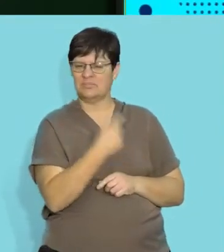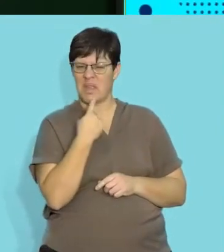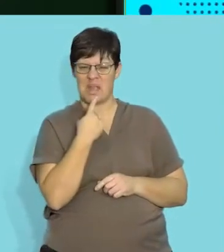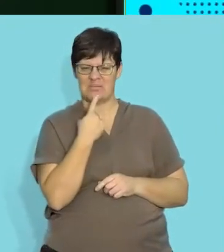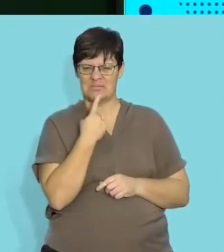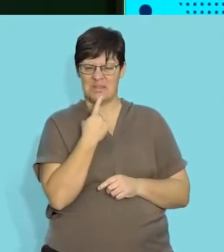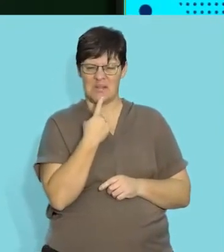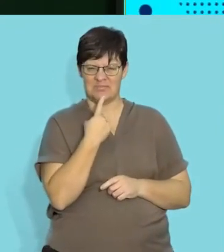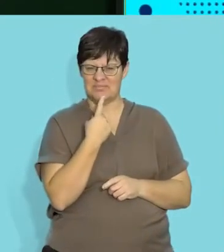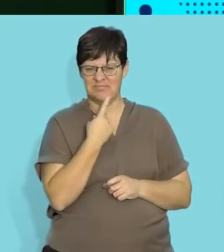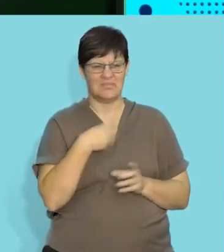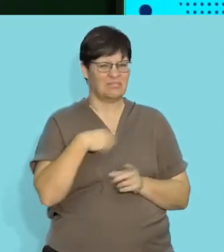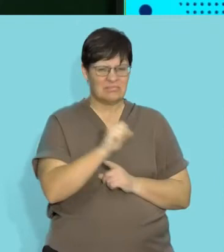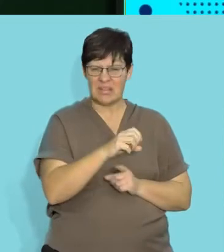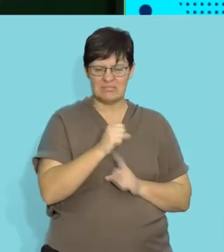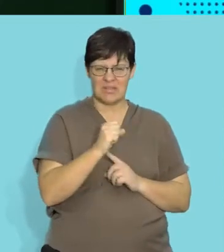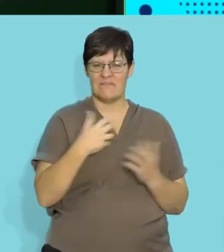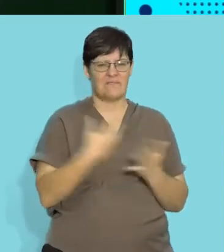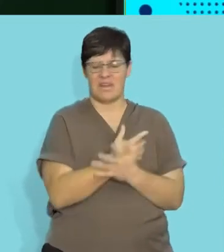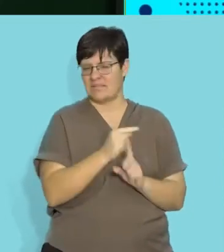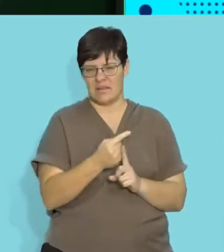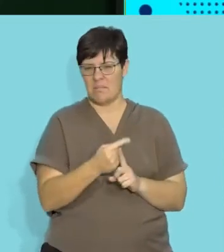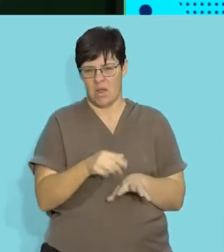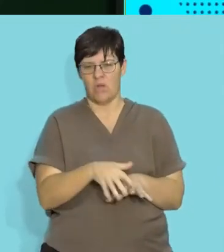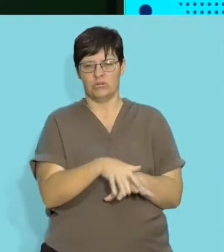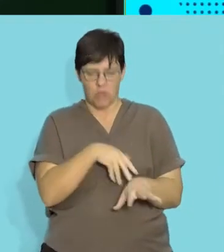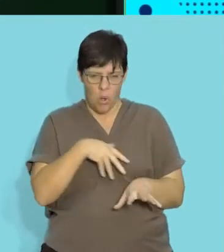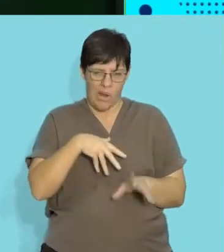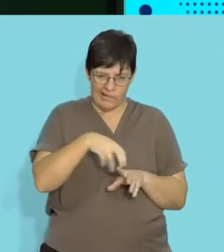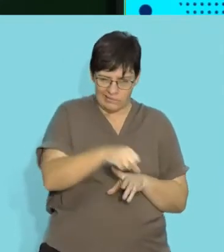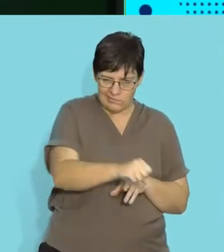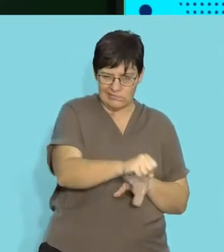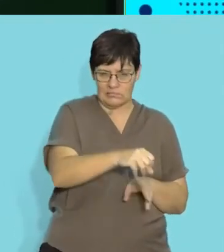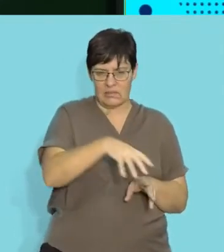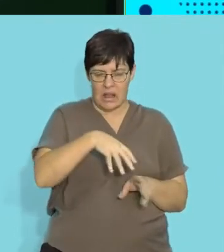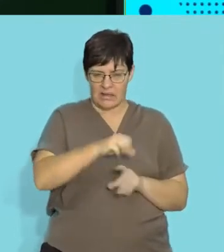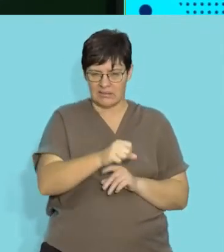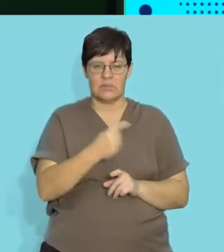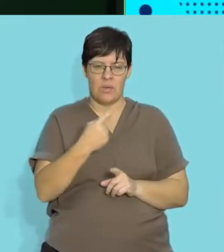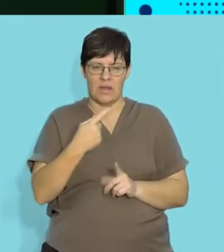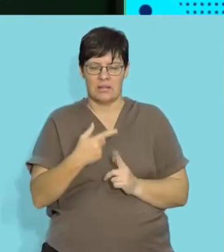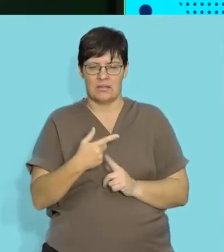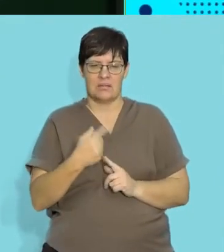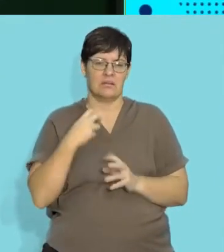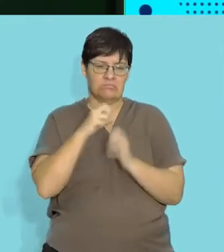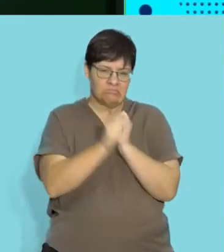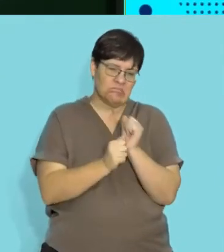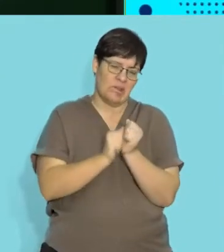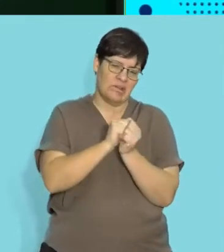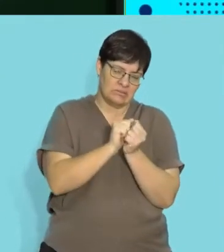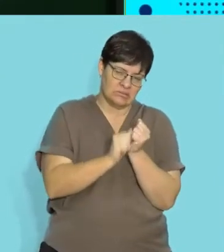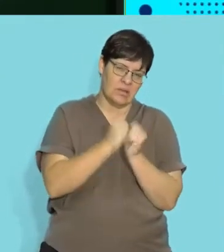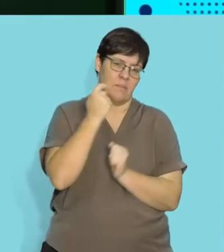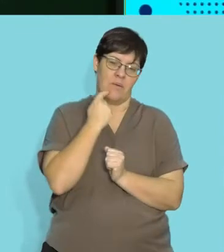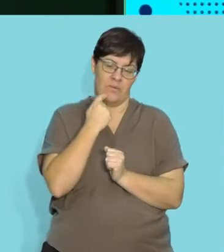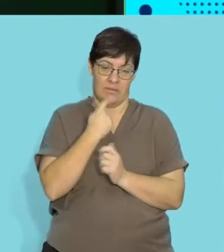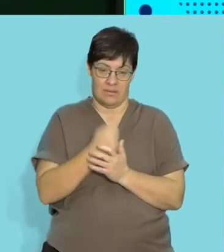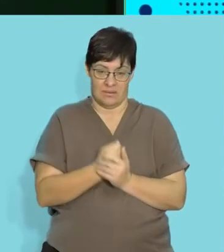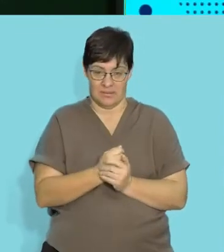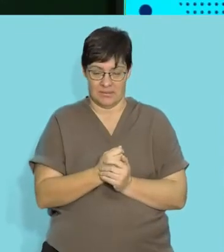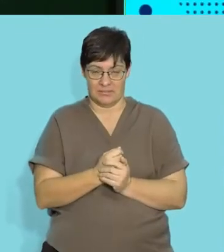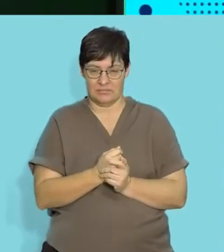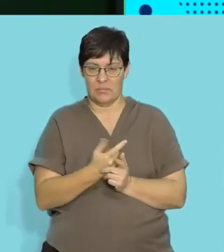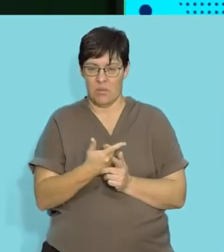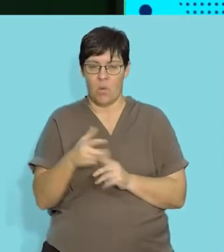being chewed on quickly. So it slows down the process of mastication or chewing in the mouth, and it means that they